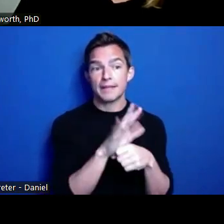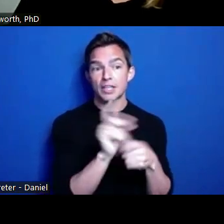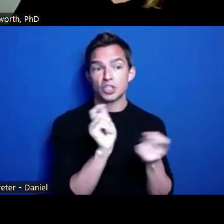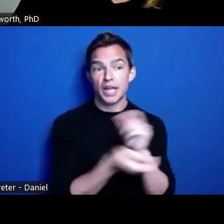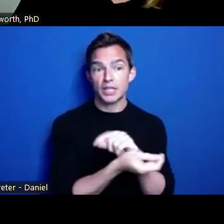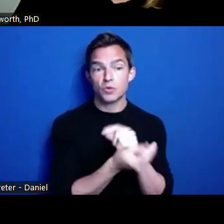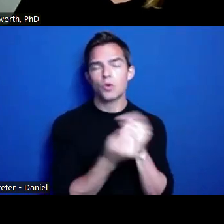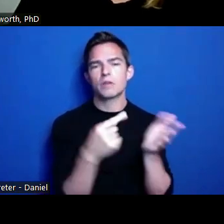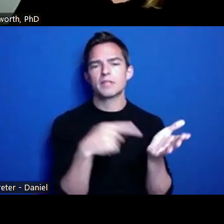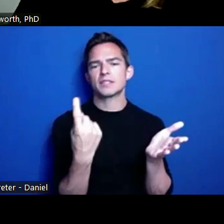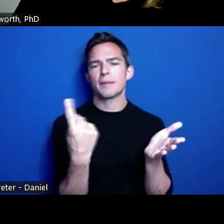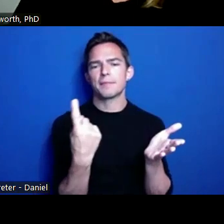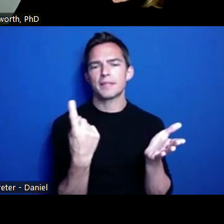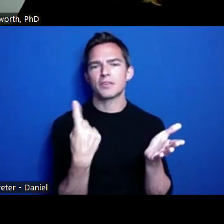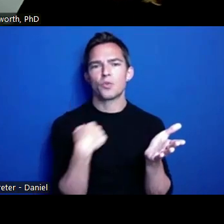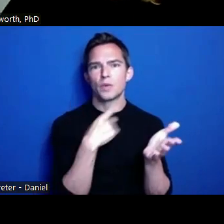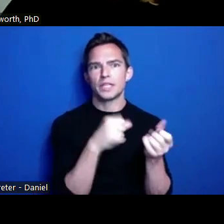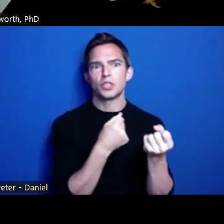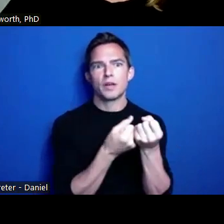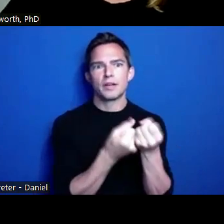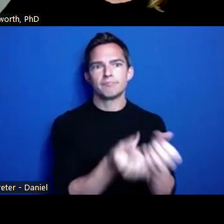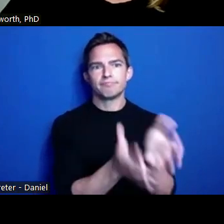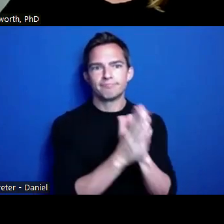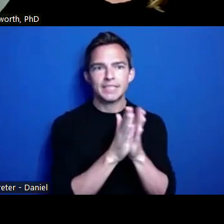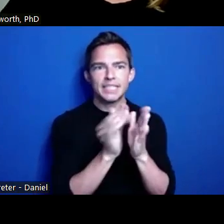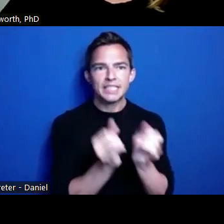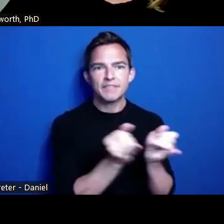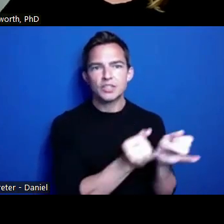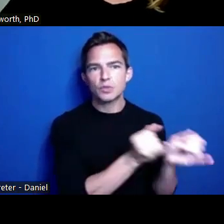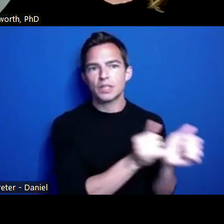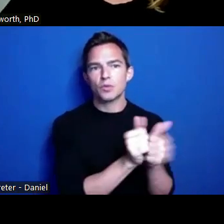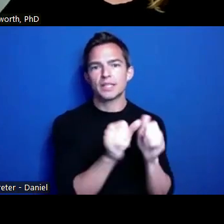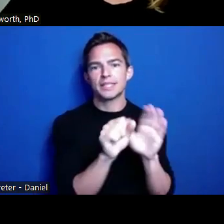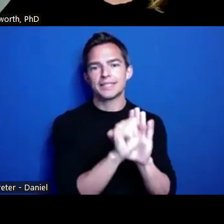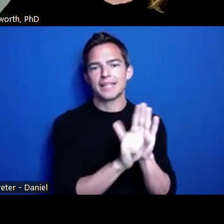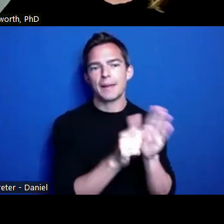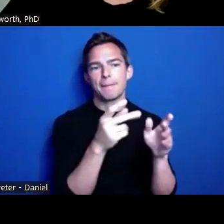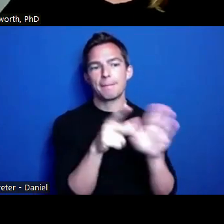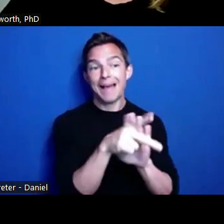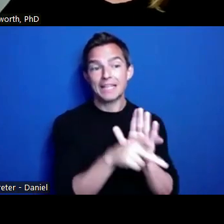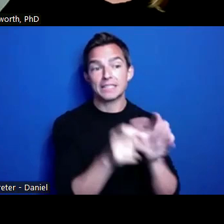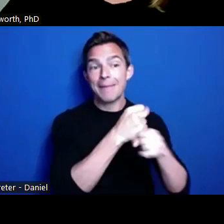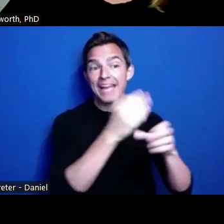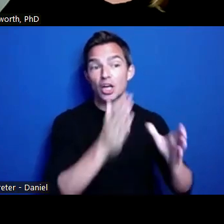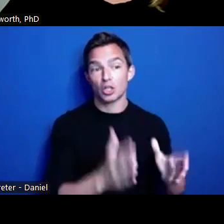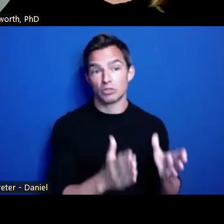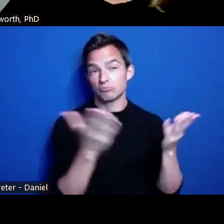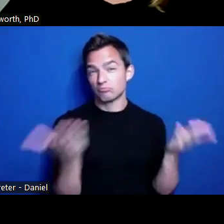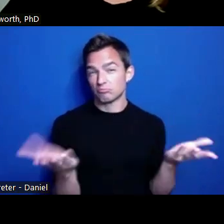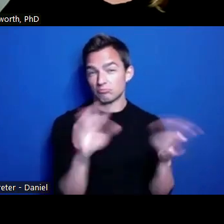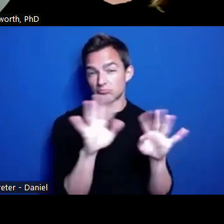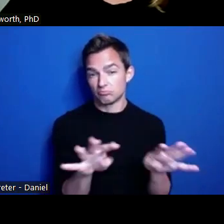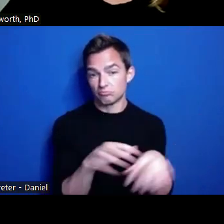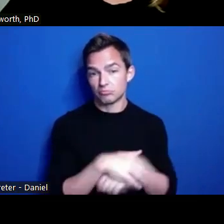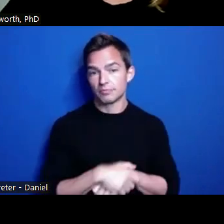is this something that we need to be advocating for individually with the state policymakers? Awesome. I